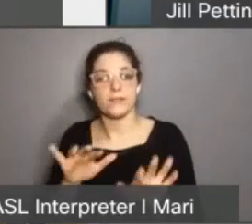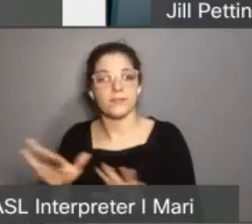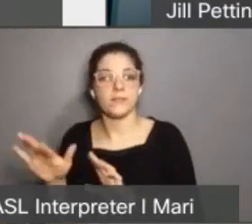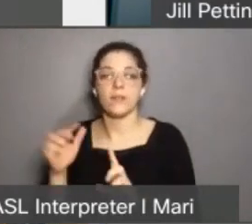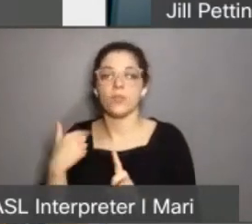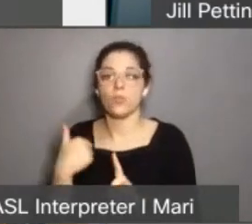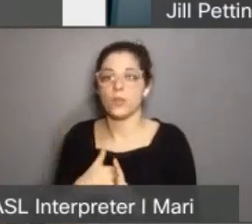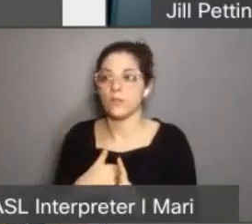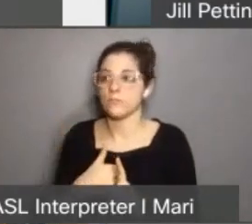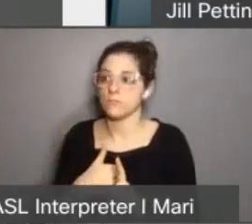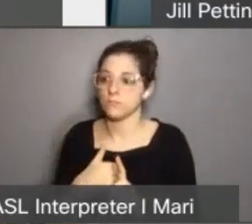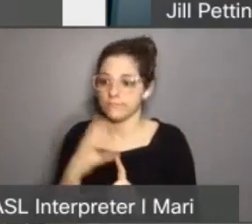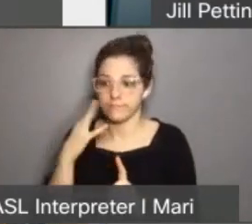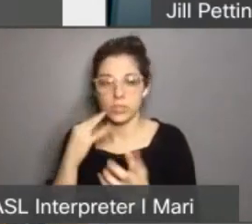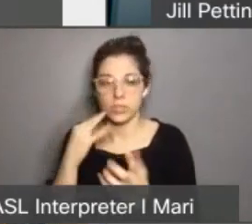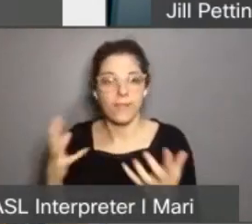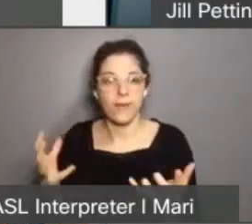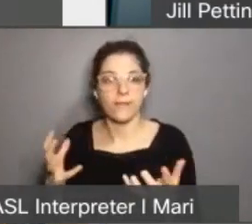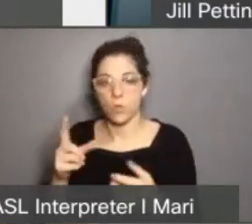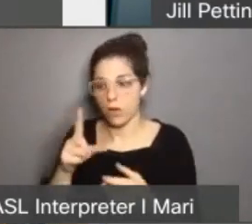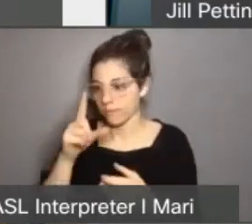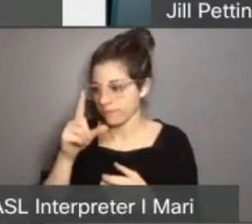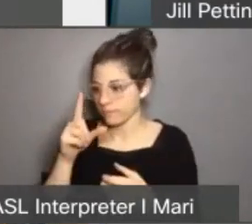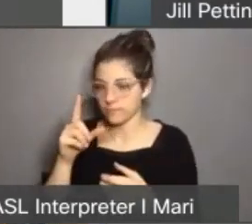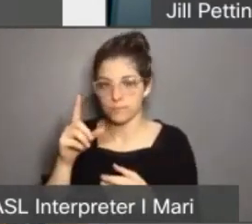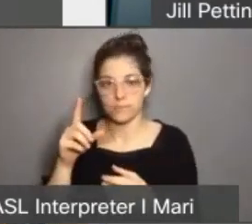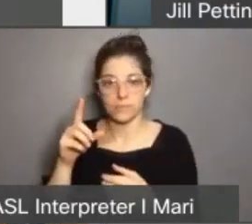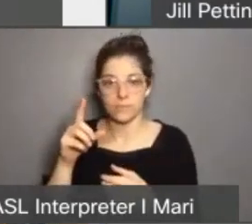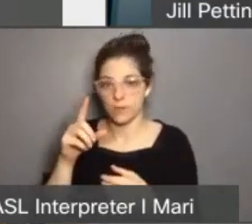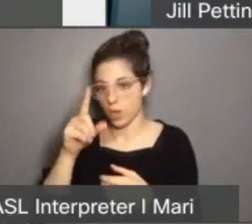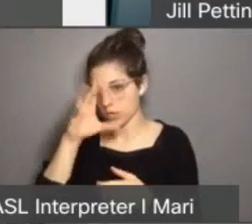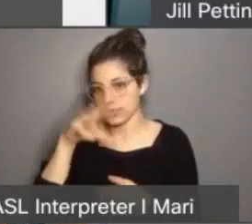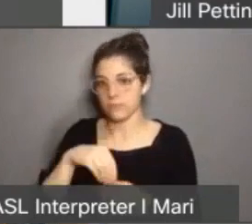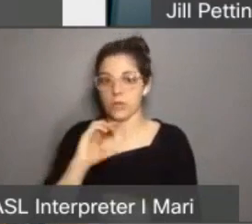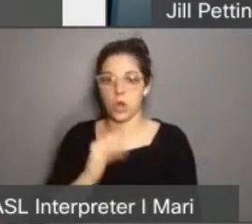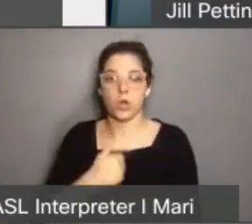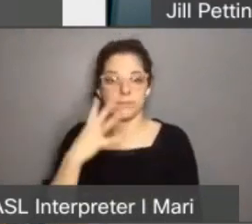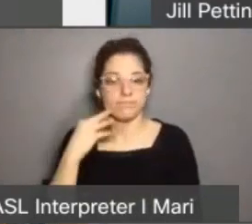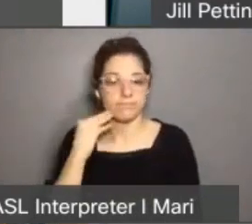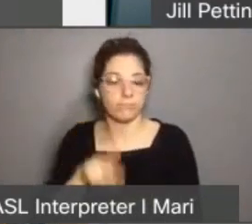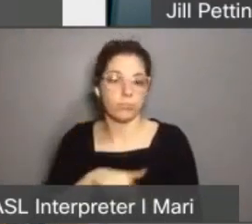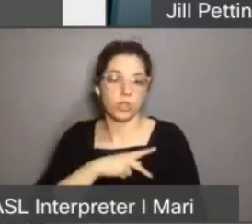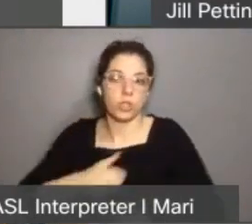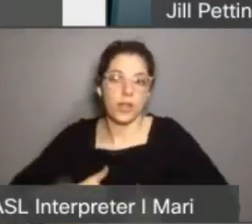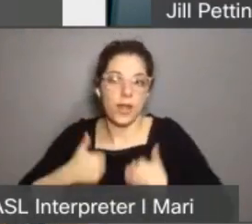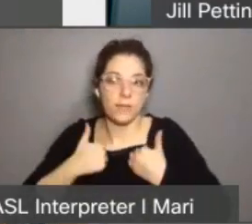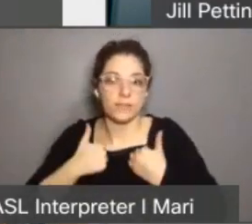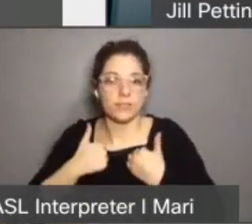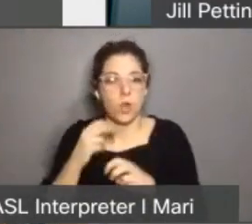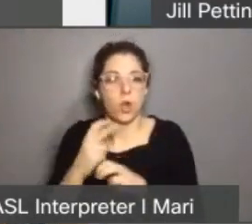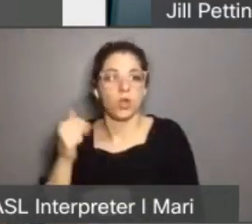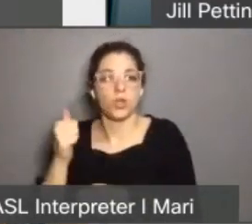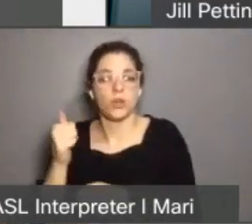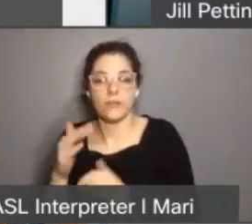we've been through a lot. So like honestly, the stuff which we've been through in our own personal lives is way harder than I